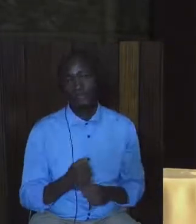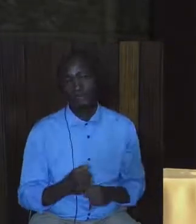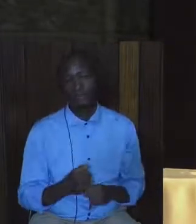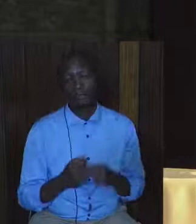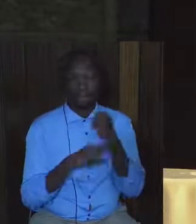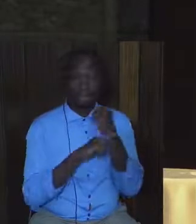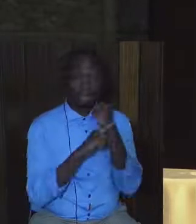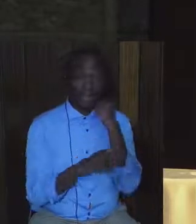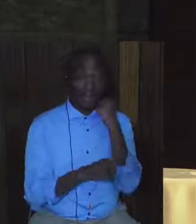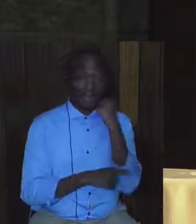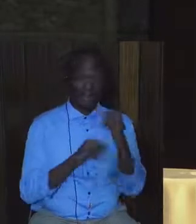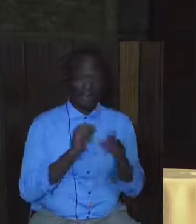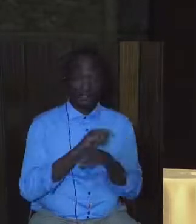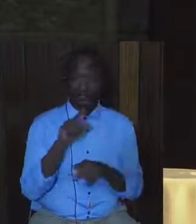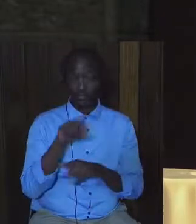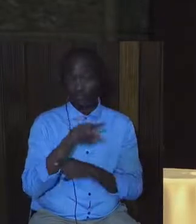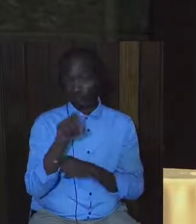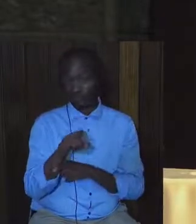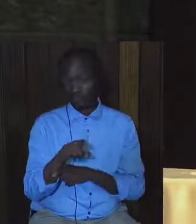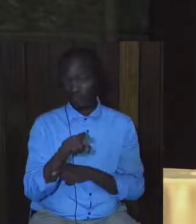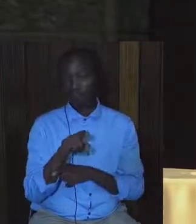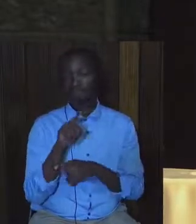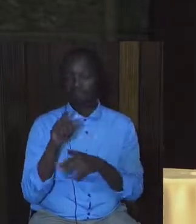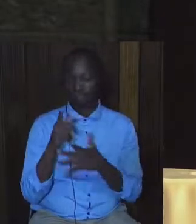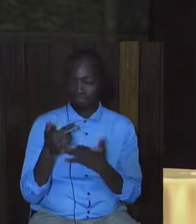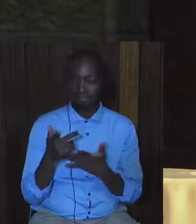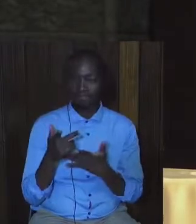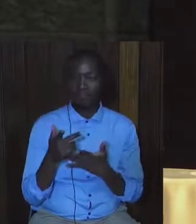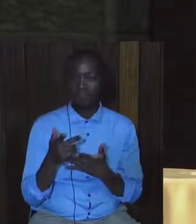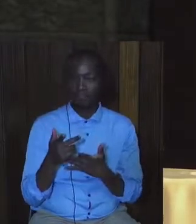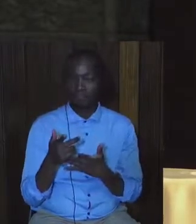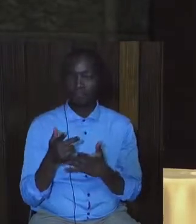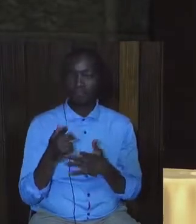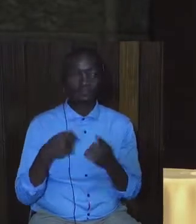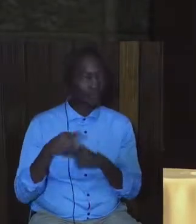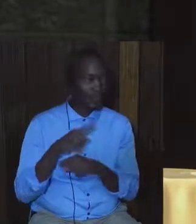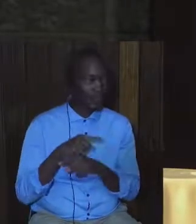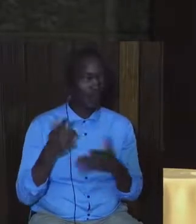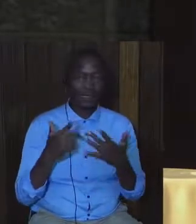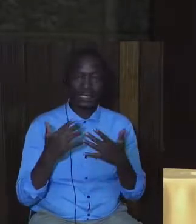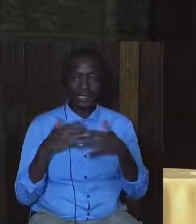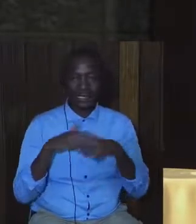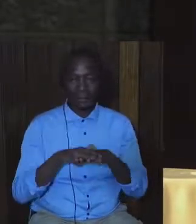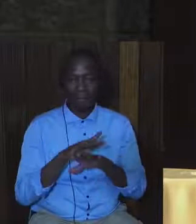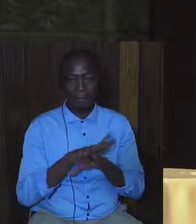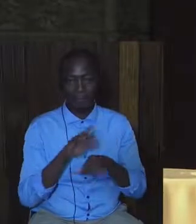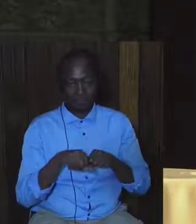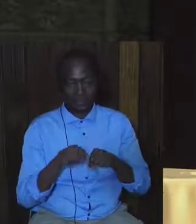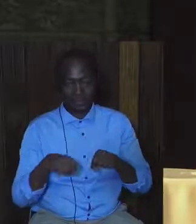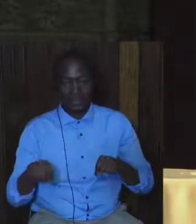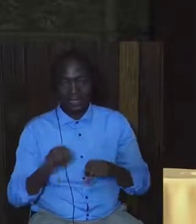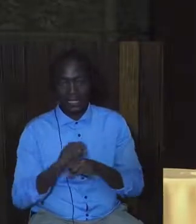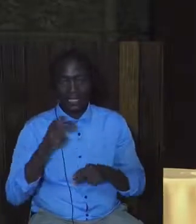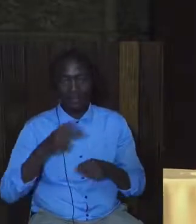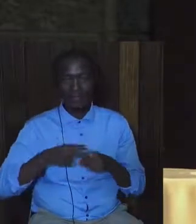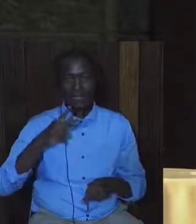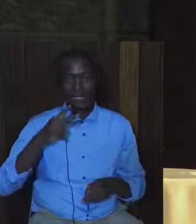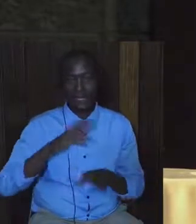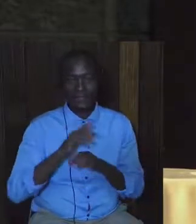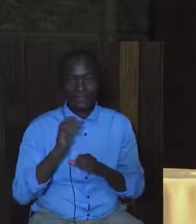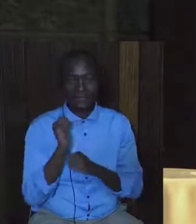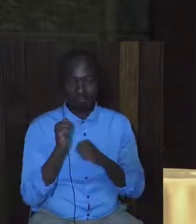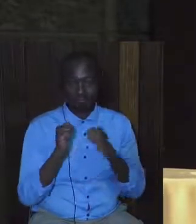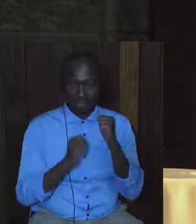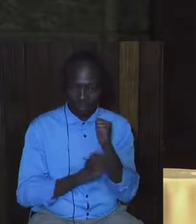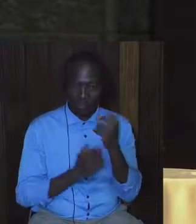question posed to the entity is around the impact of the delay in finalizing the structure